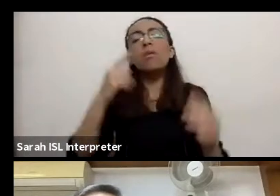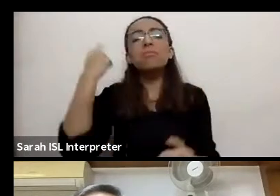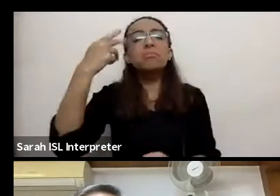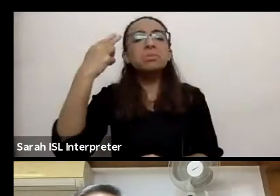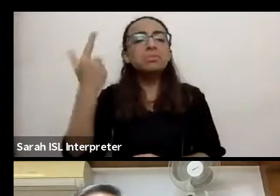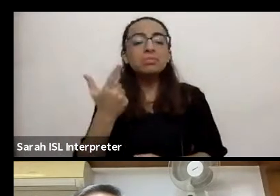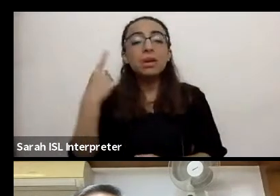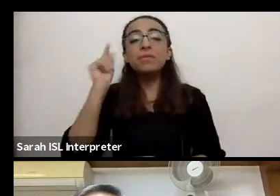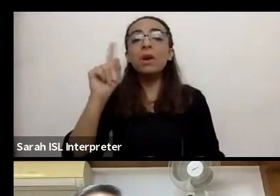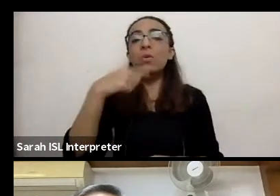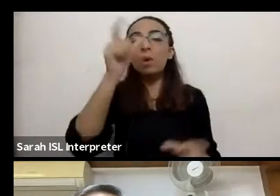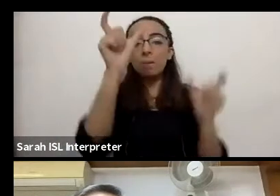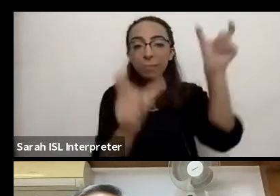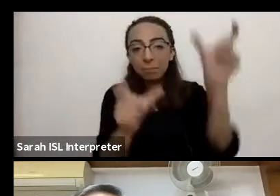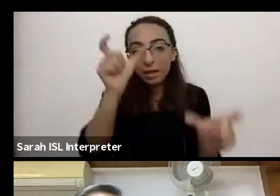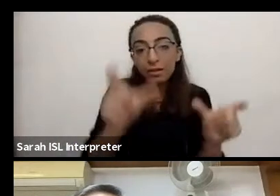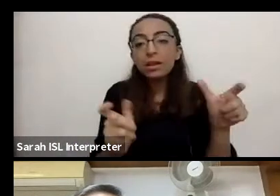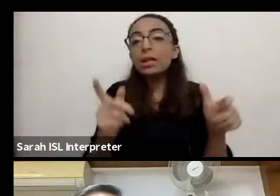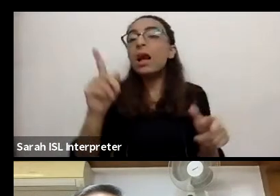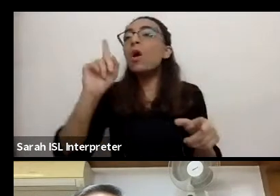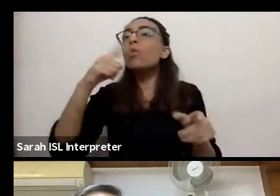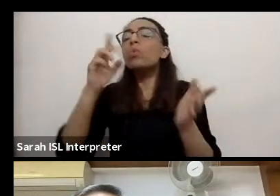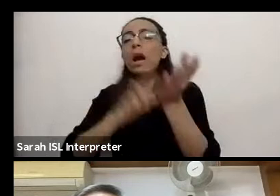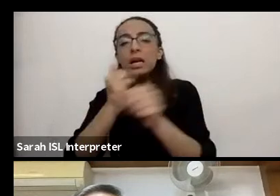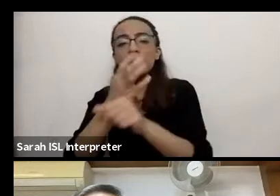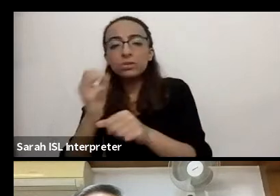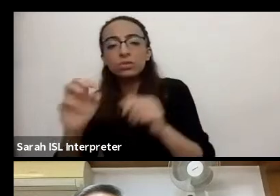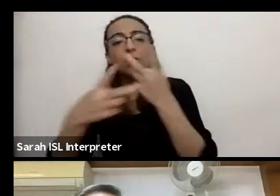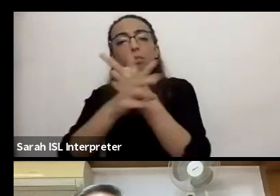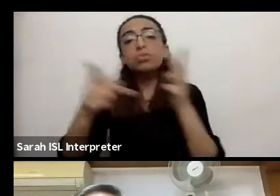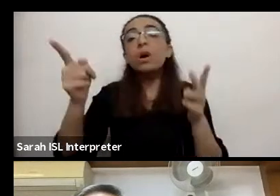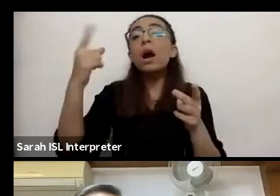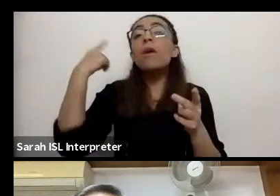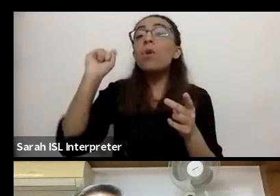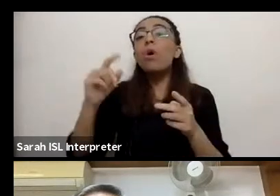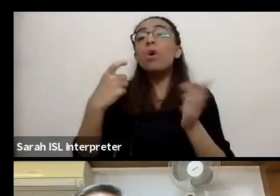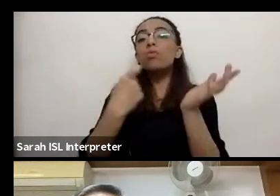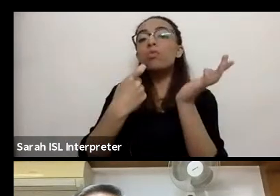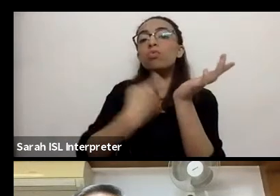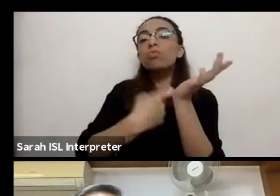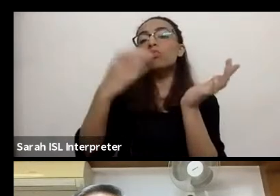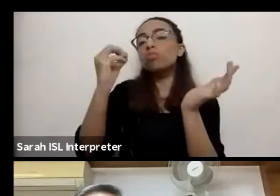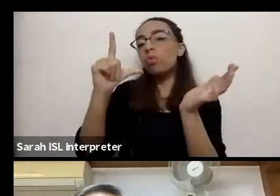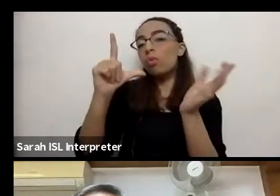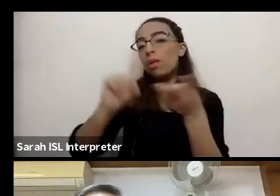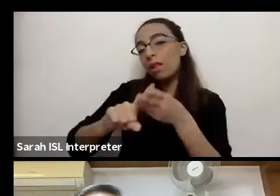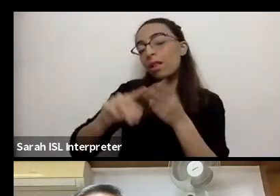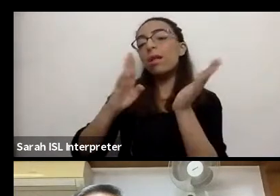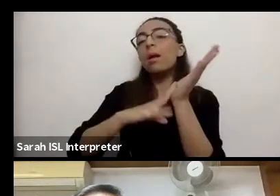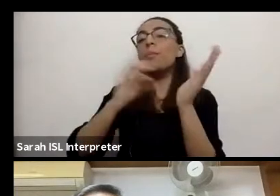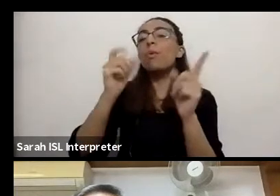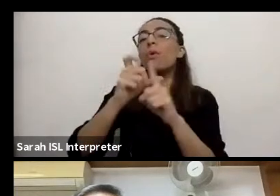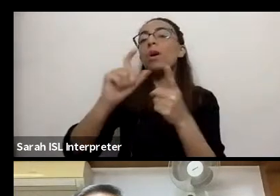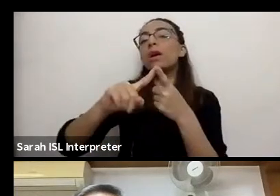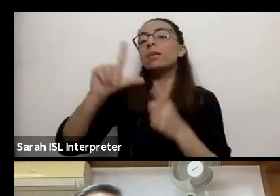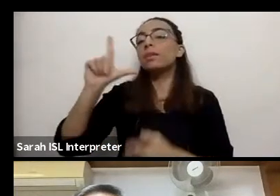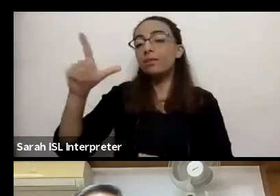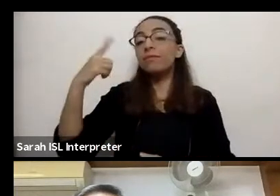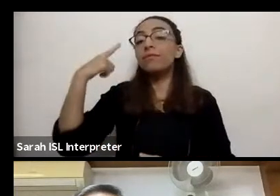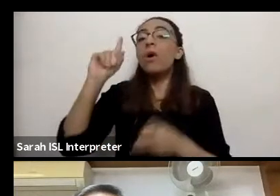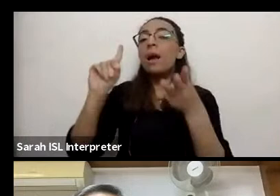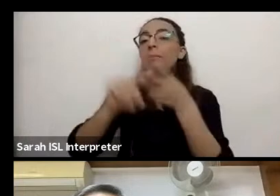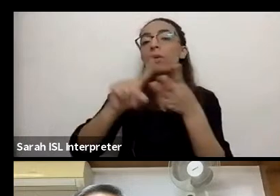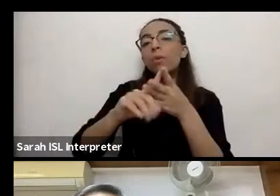organizations who are role models and have created a level playing ground for people with disabilities in terms of